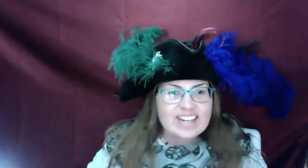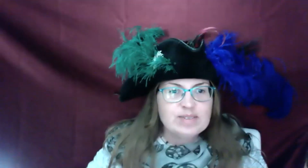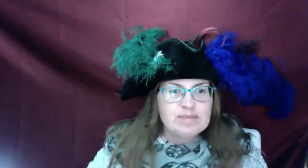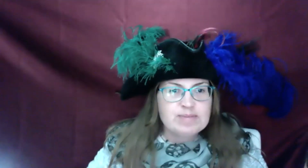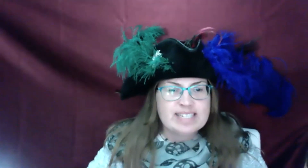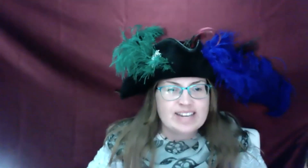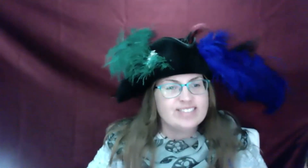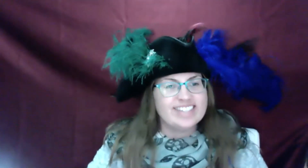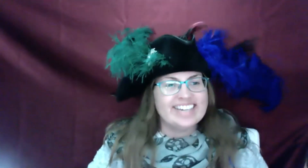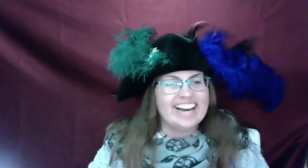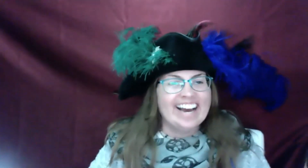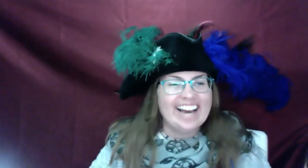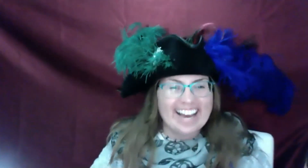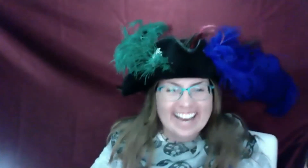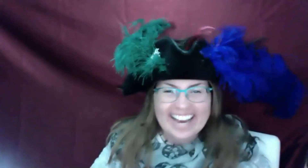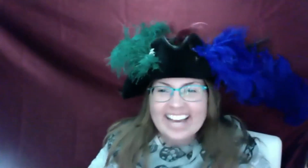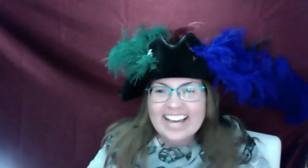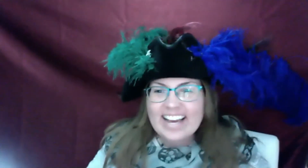Sorry, had to unmute myself.